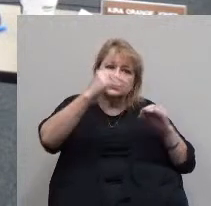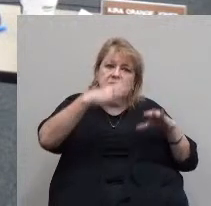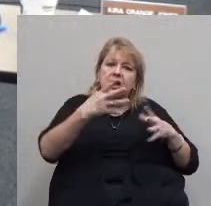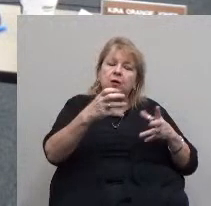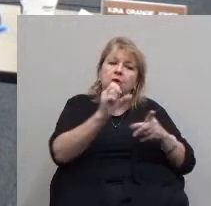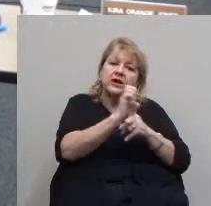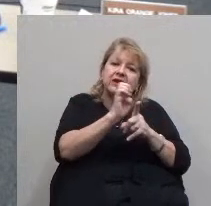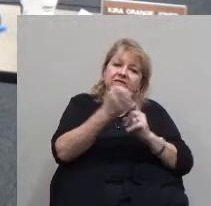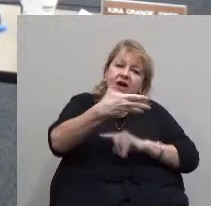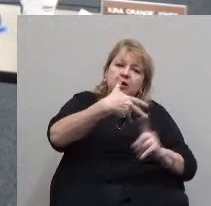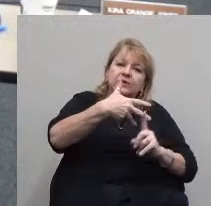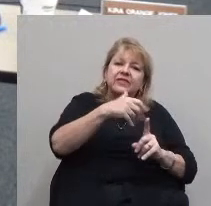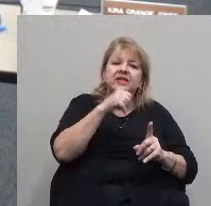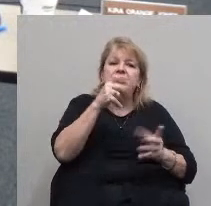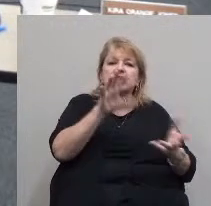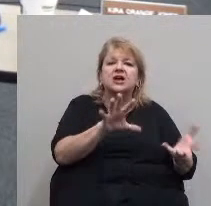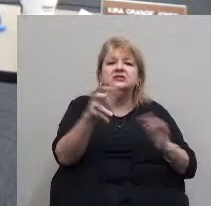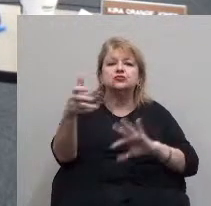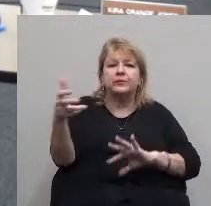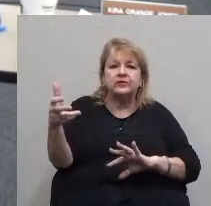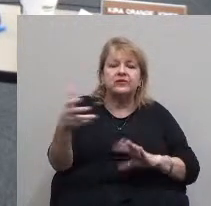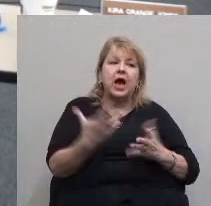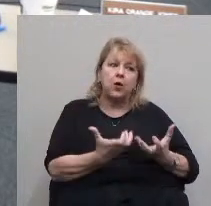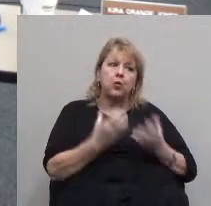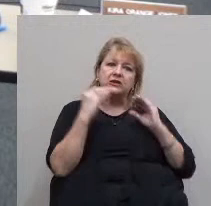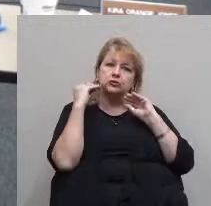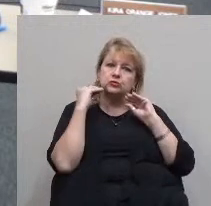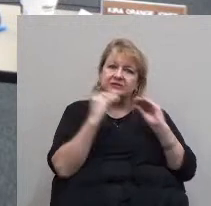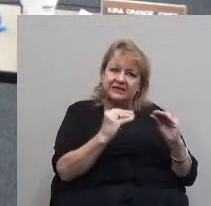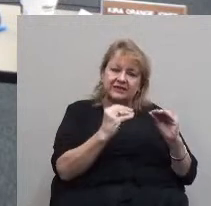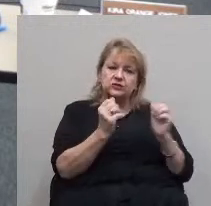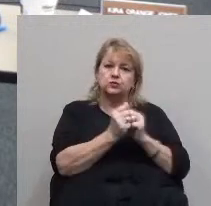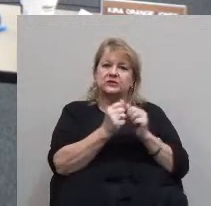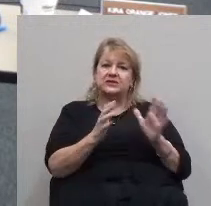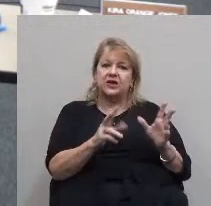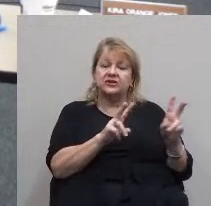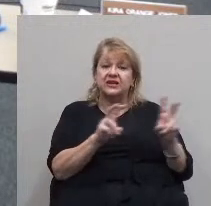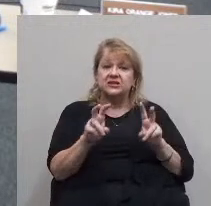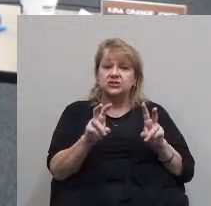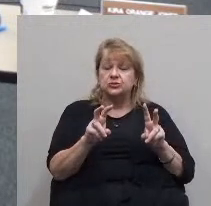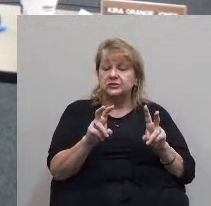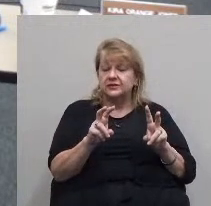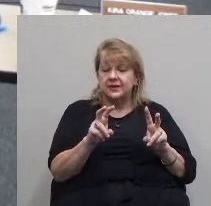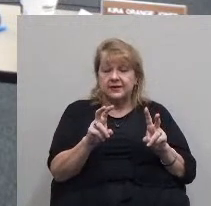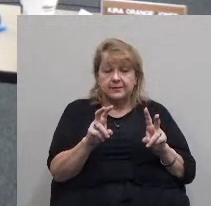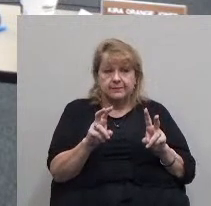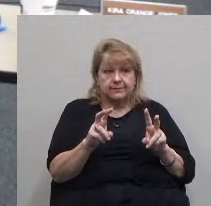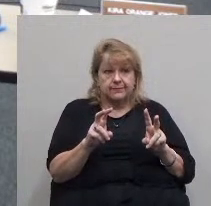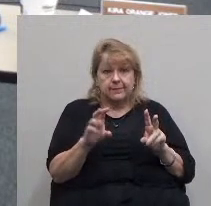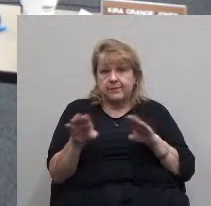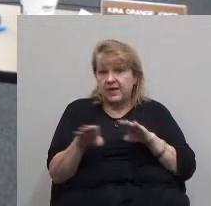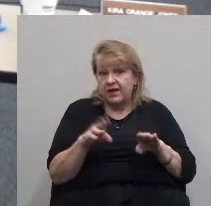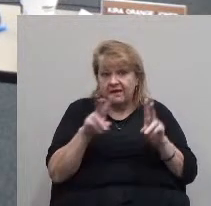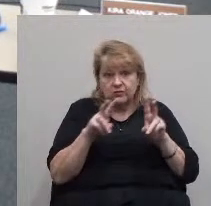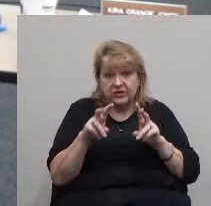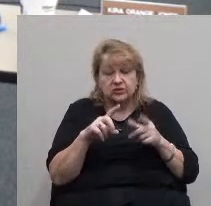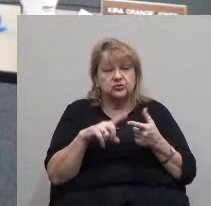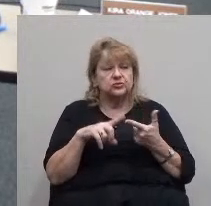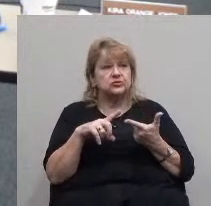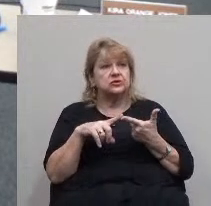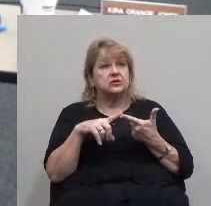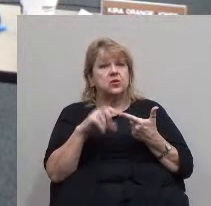that aren't disruptive. They want to be able to teach without issues that are maybe behavior